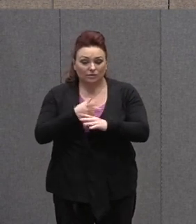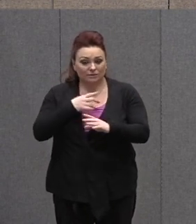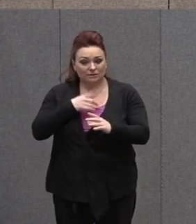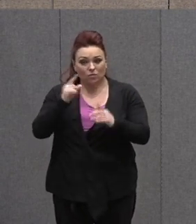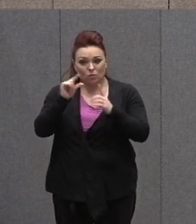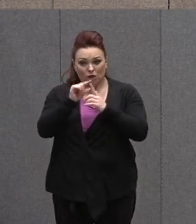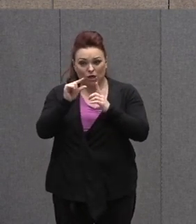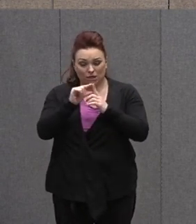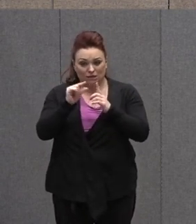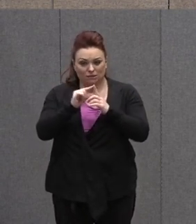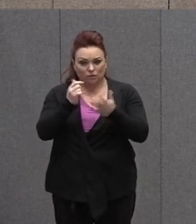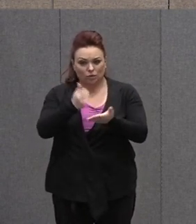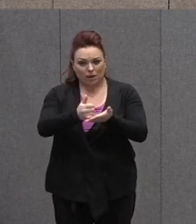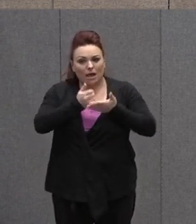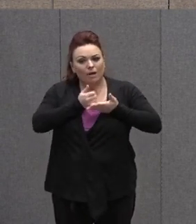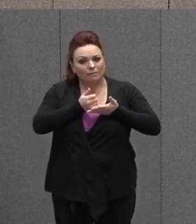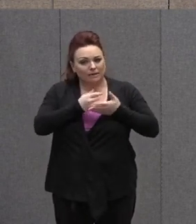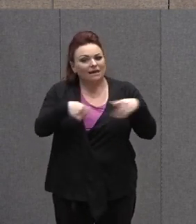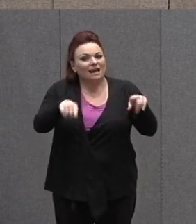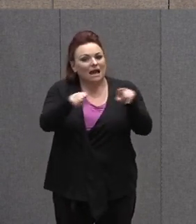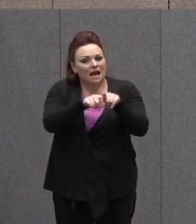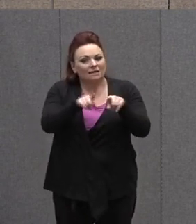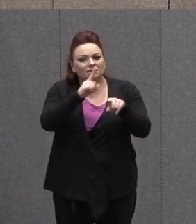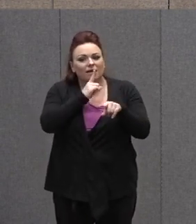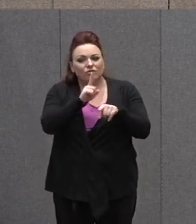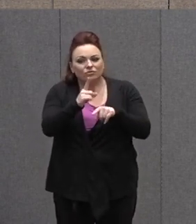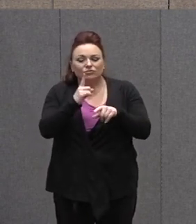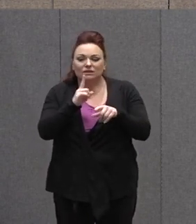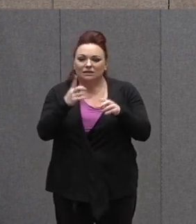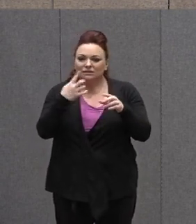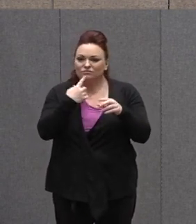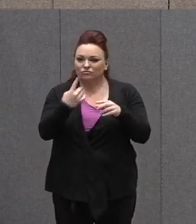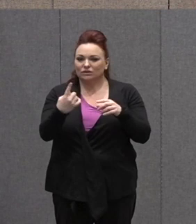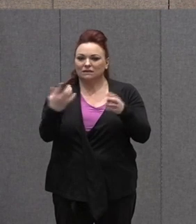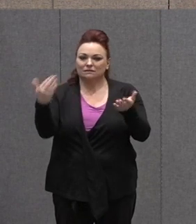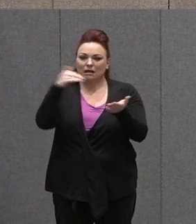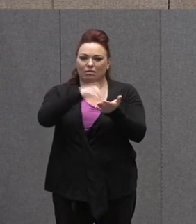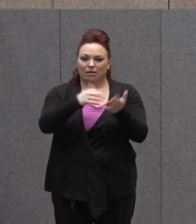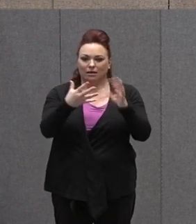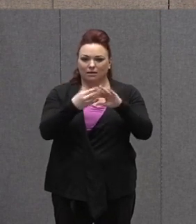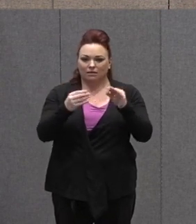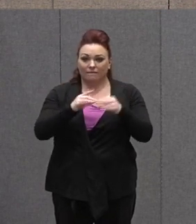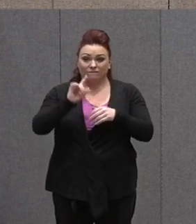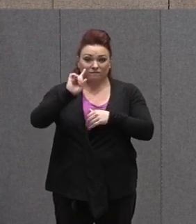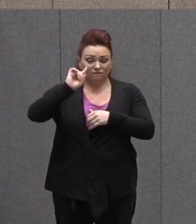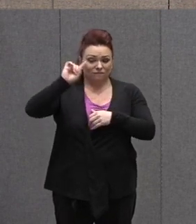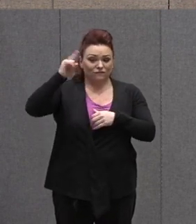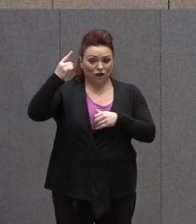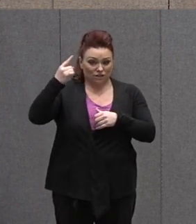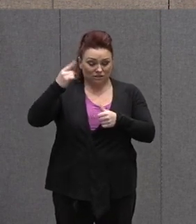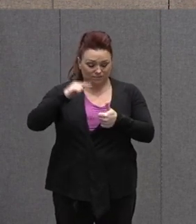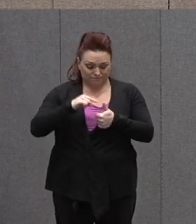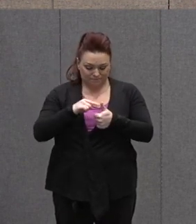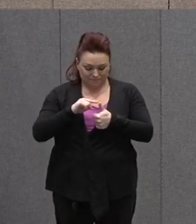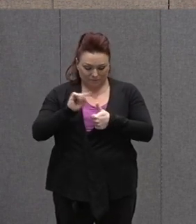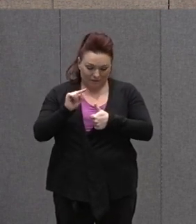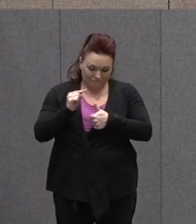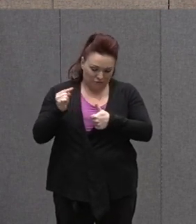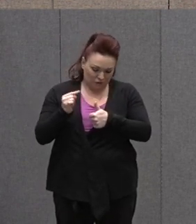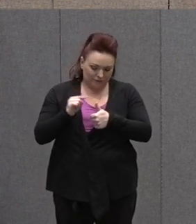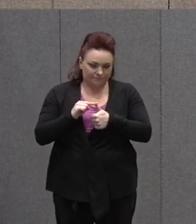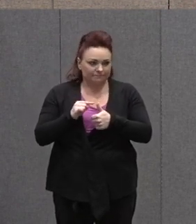going to write them over here to help me as I retell the story. Words like first,